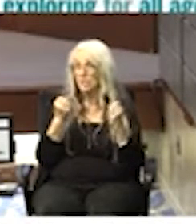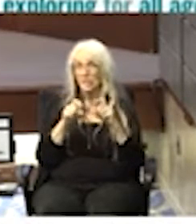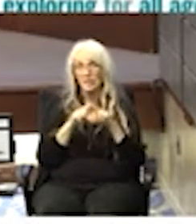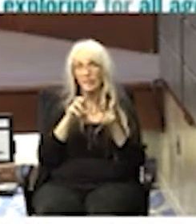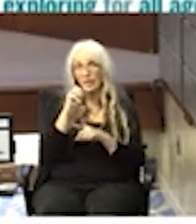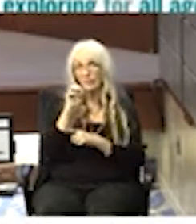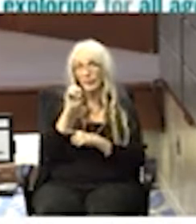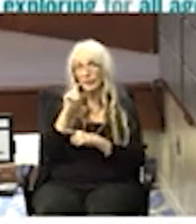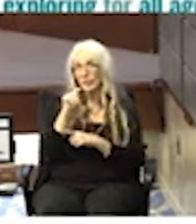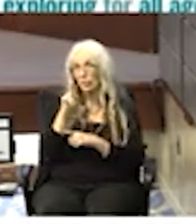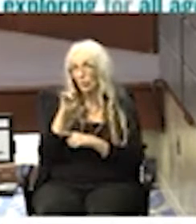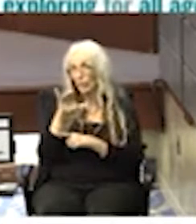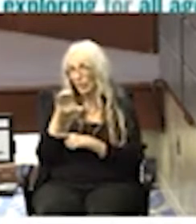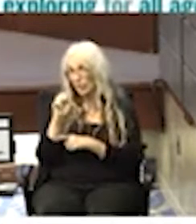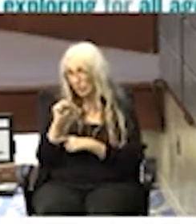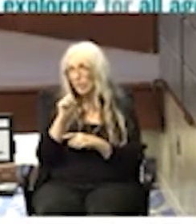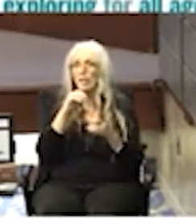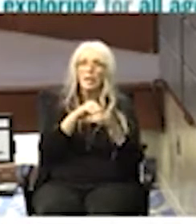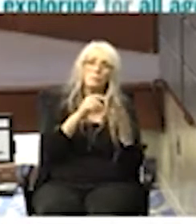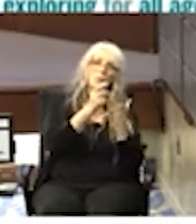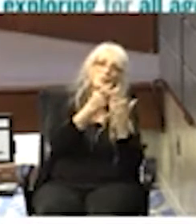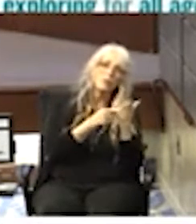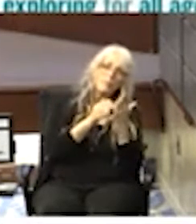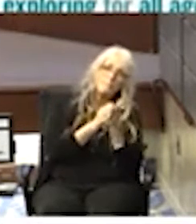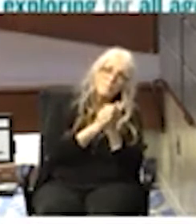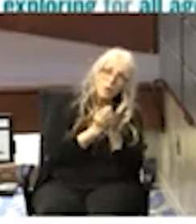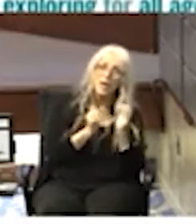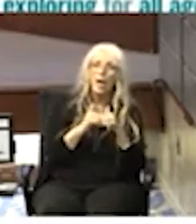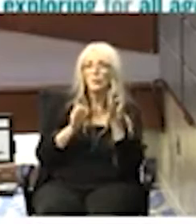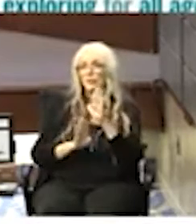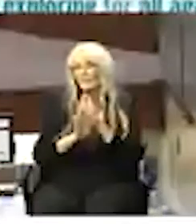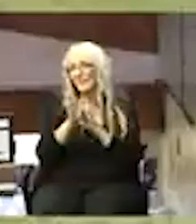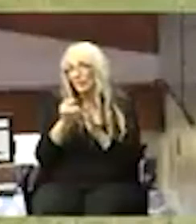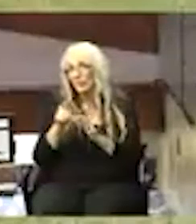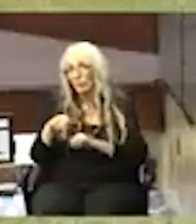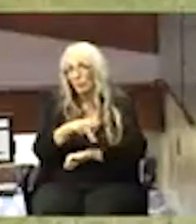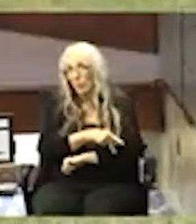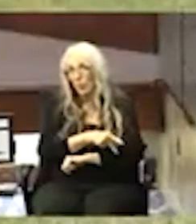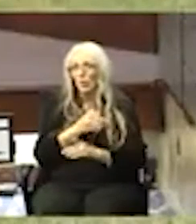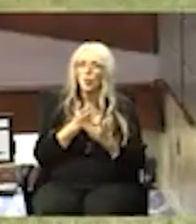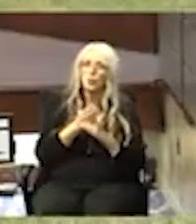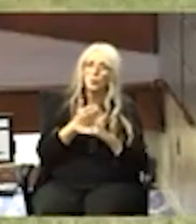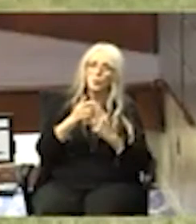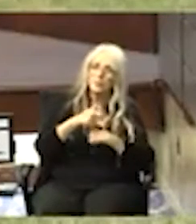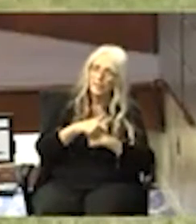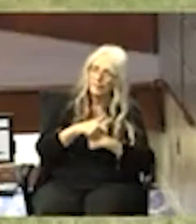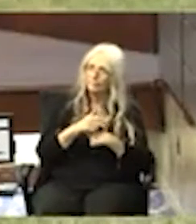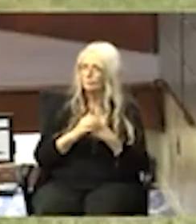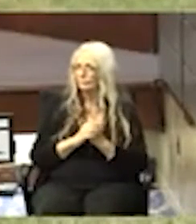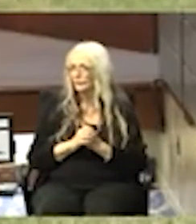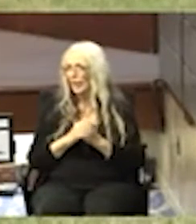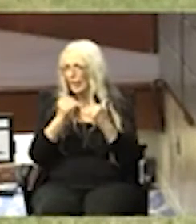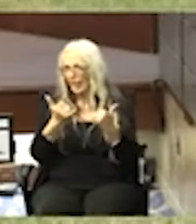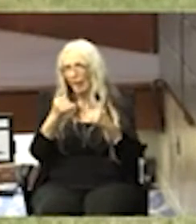goes into the project booklet that again goes into how we develop the park over time. So jumping into